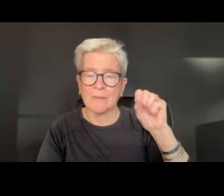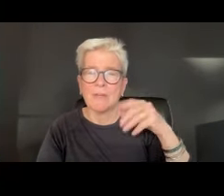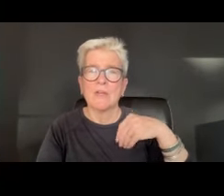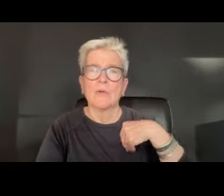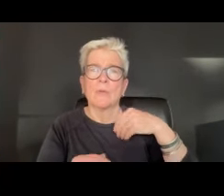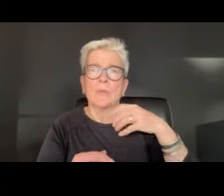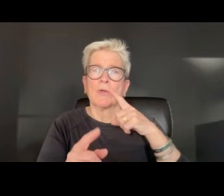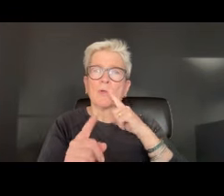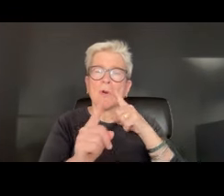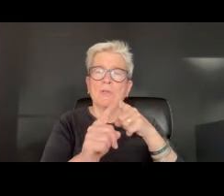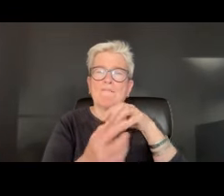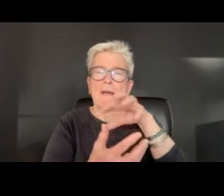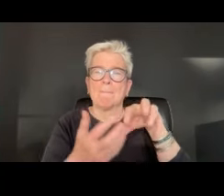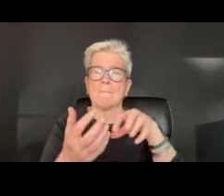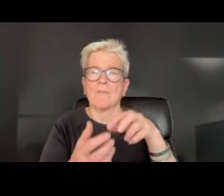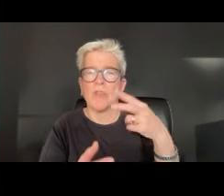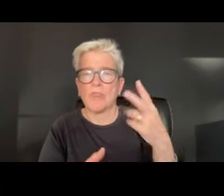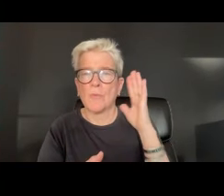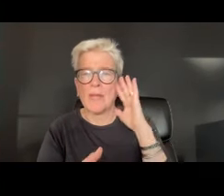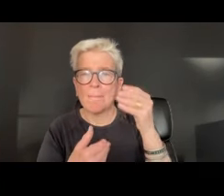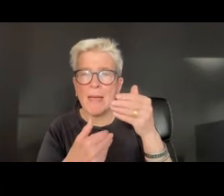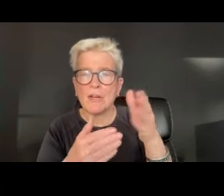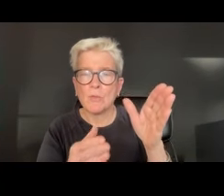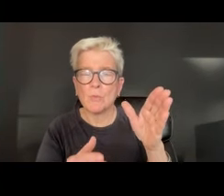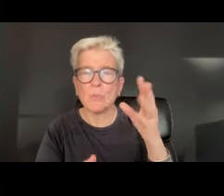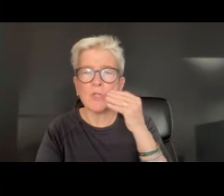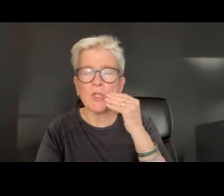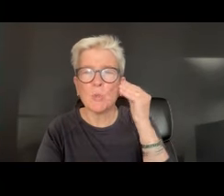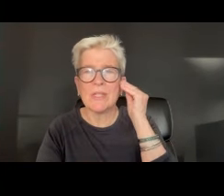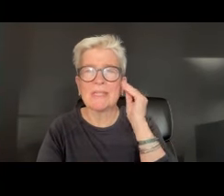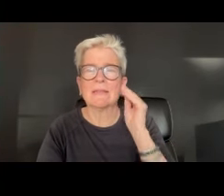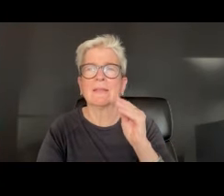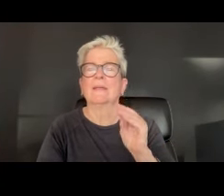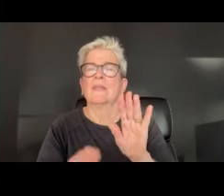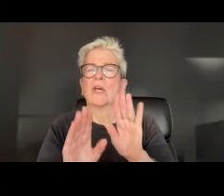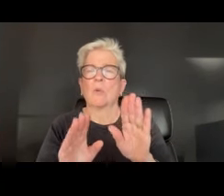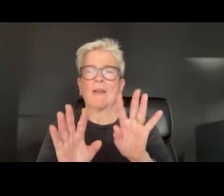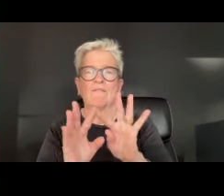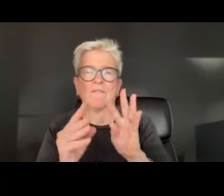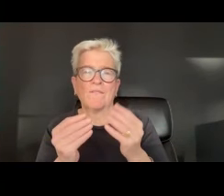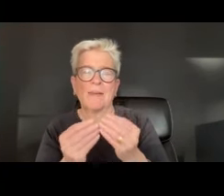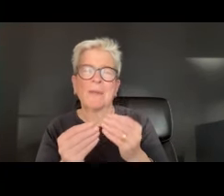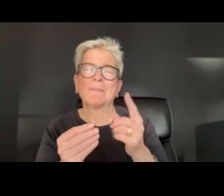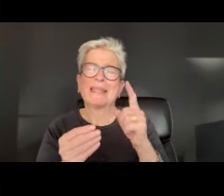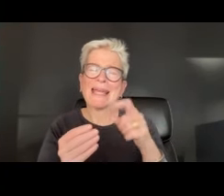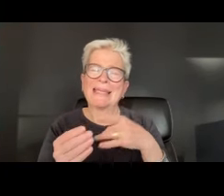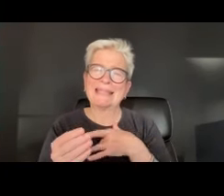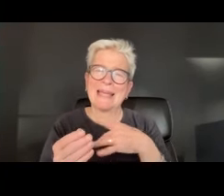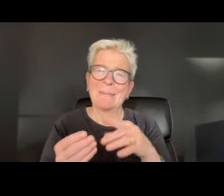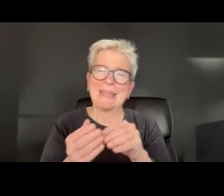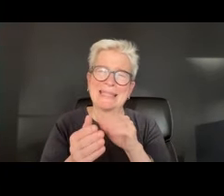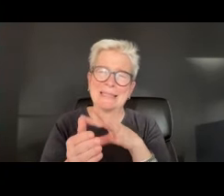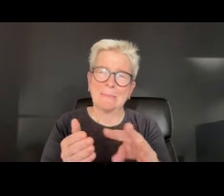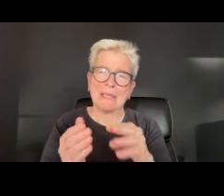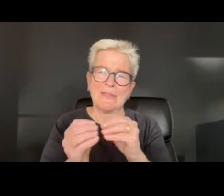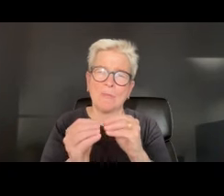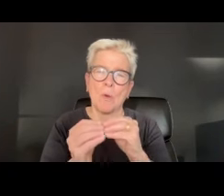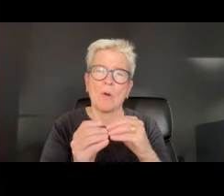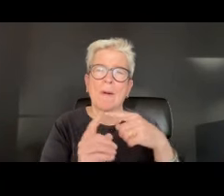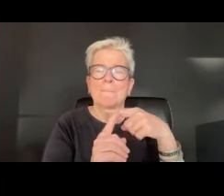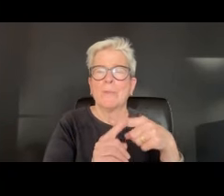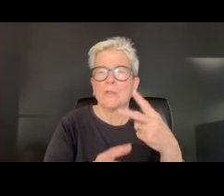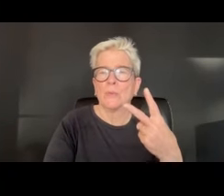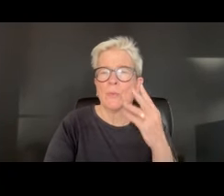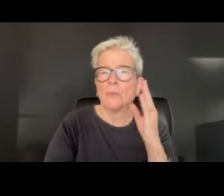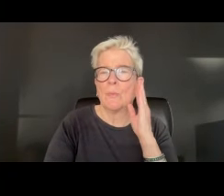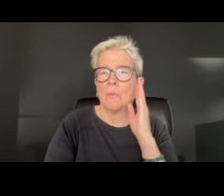of three bedroom units, which are great for families but tend to be more expensive, as well as two bedroom homeownership